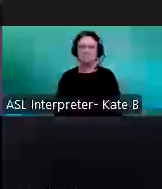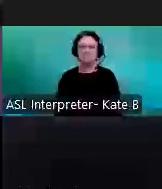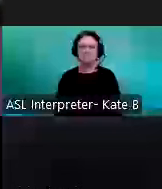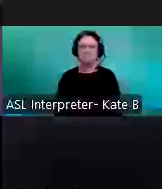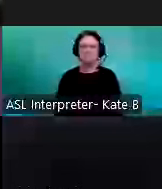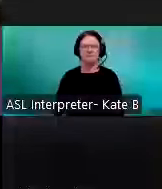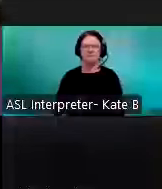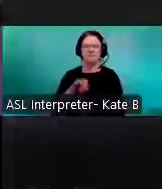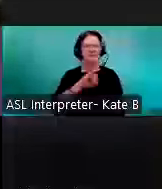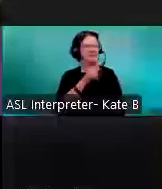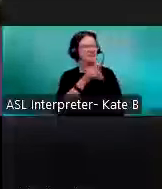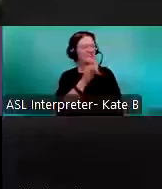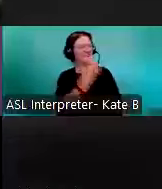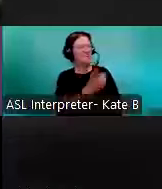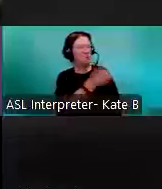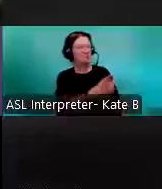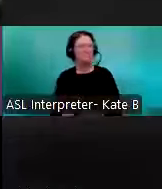Thank you.